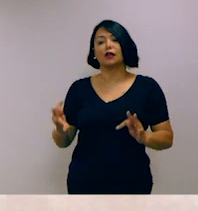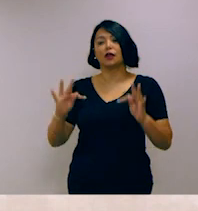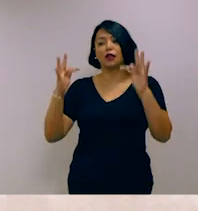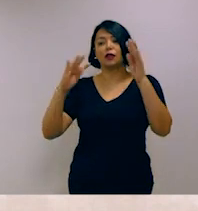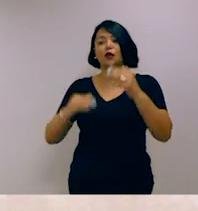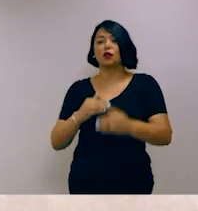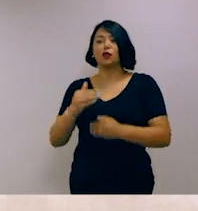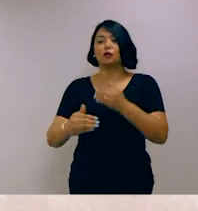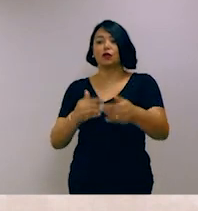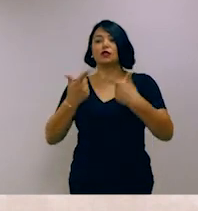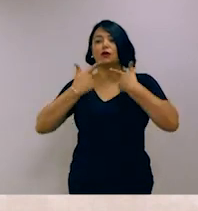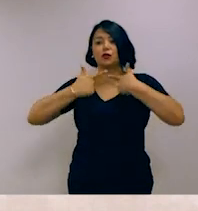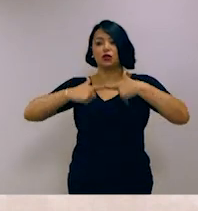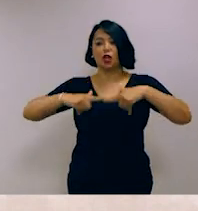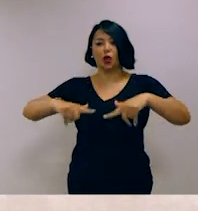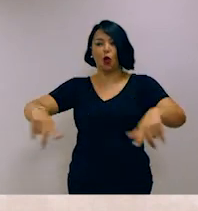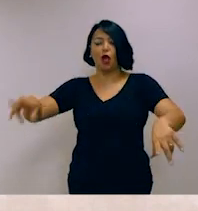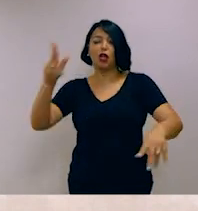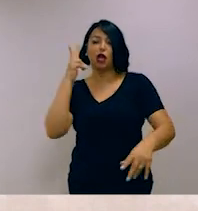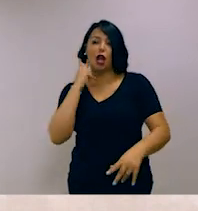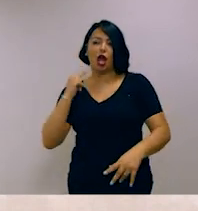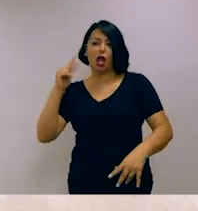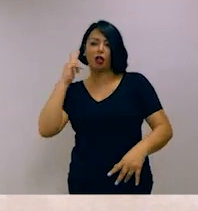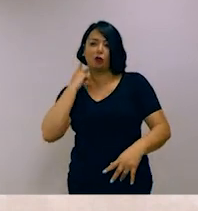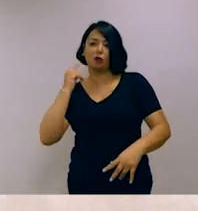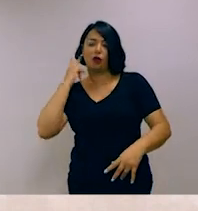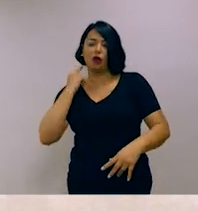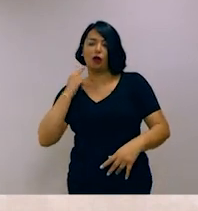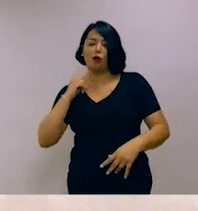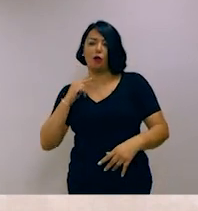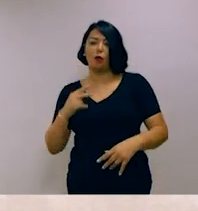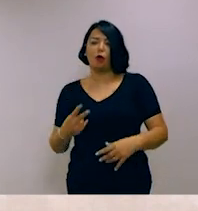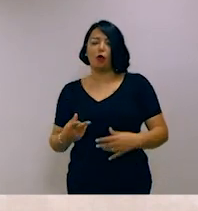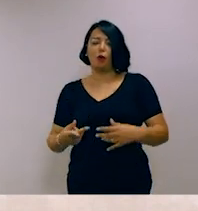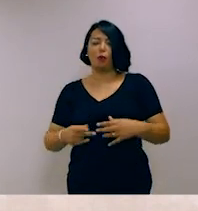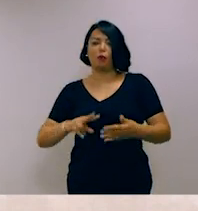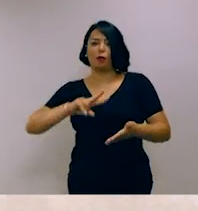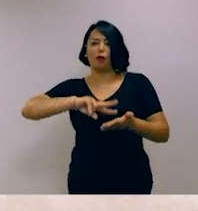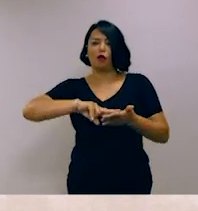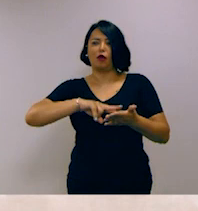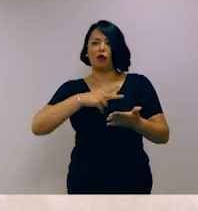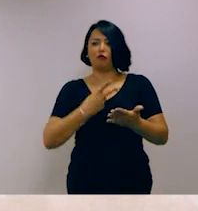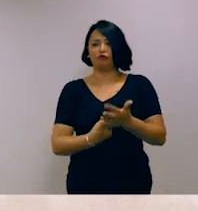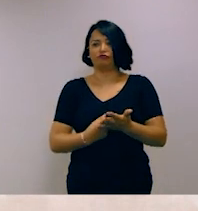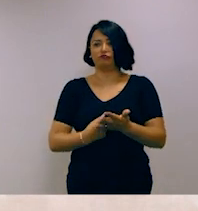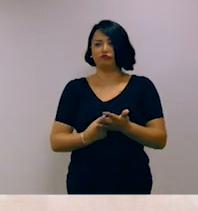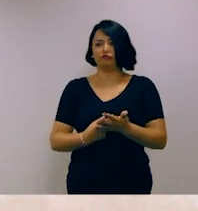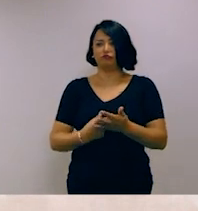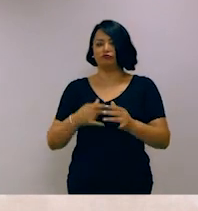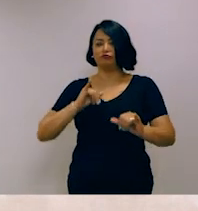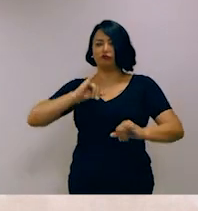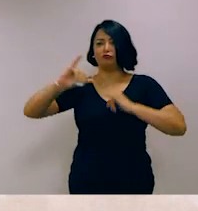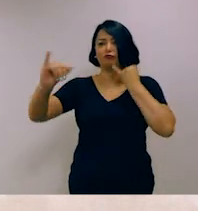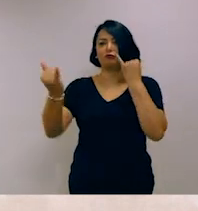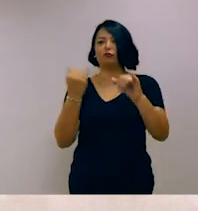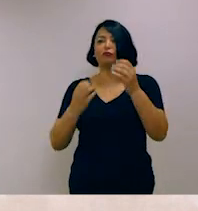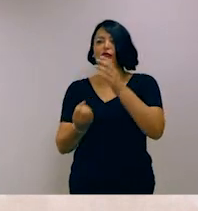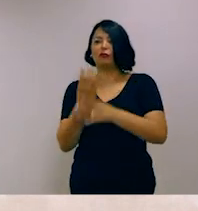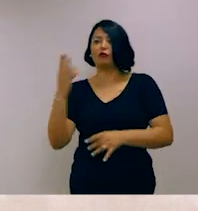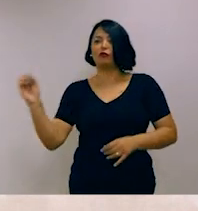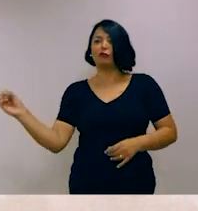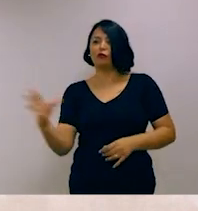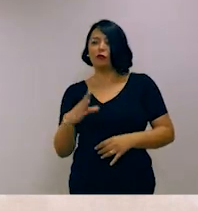and natural language processing tool so that we could do the clustering of the data and